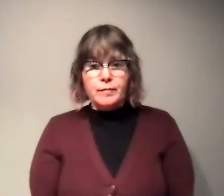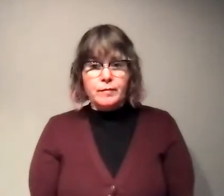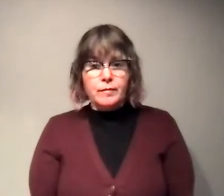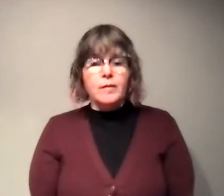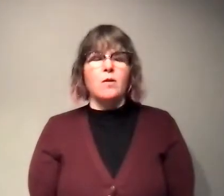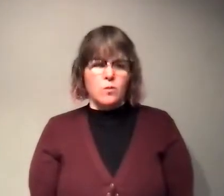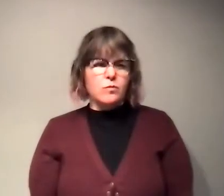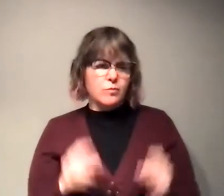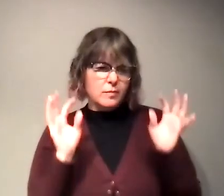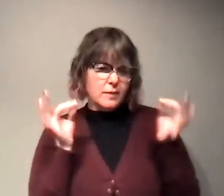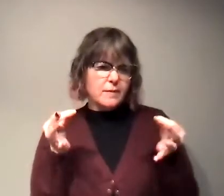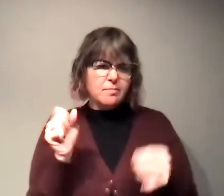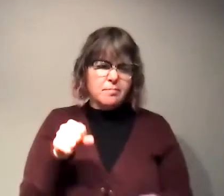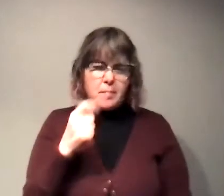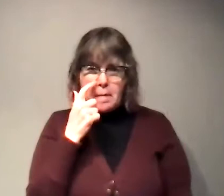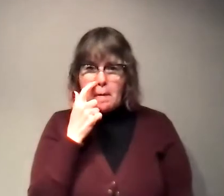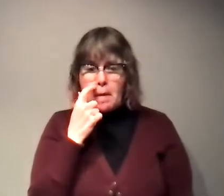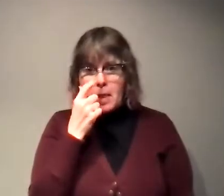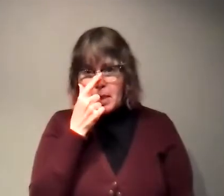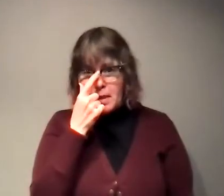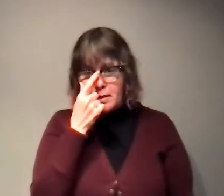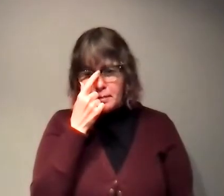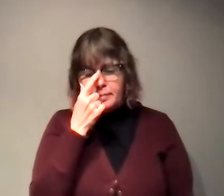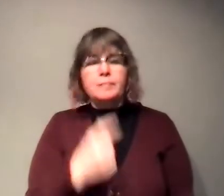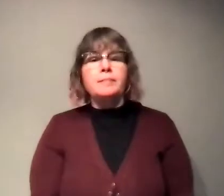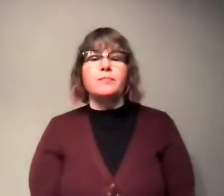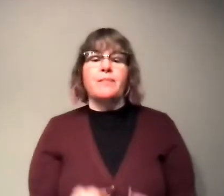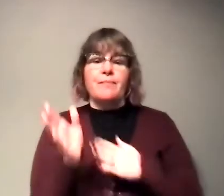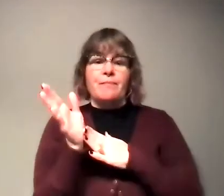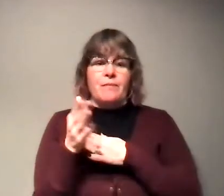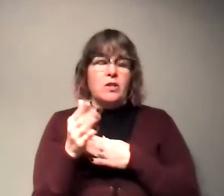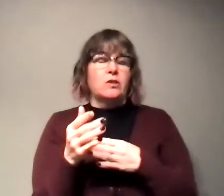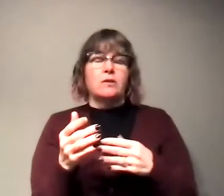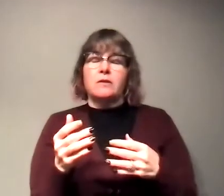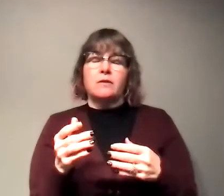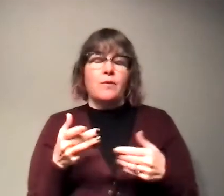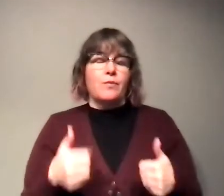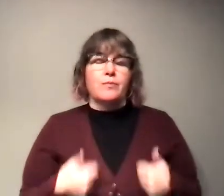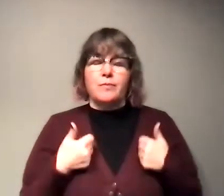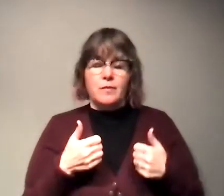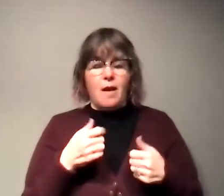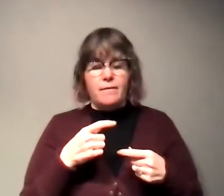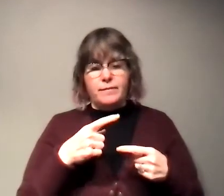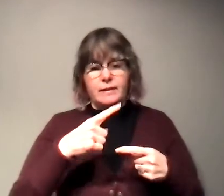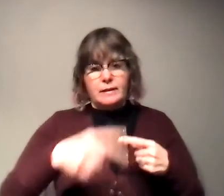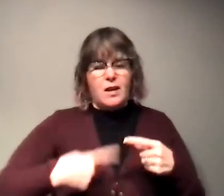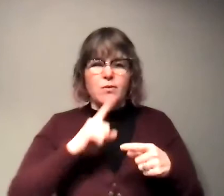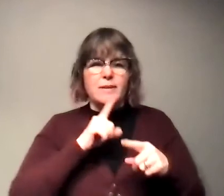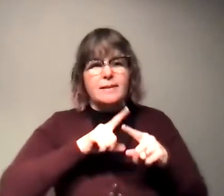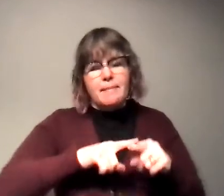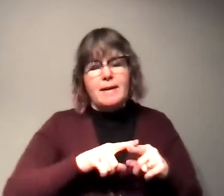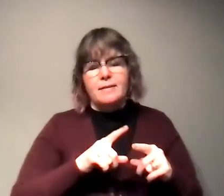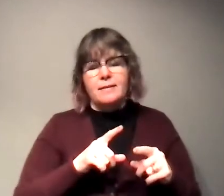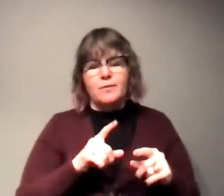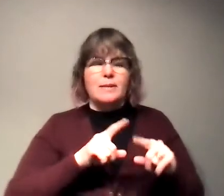Oh, definitely they can. There is a lot that fish do throughout their life cycle. Again, it depends on the actual fish,